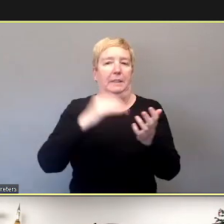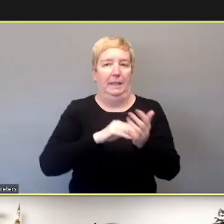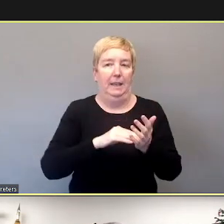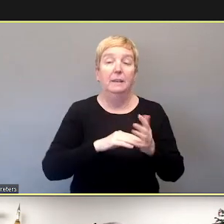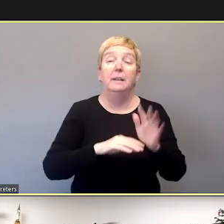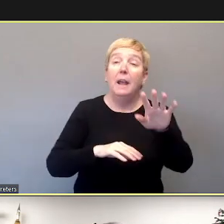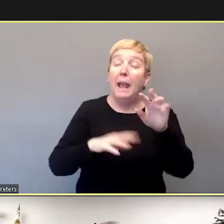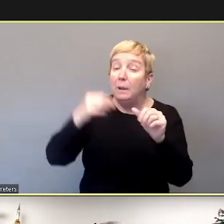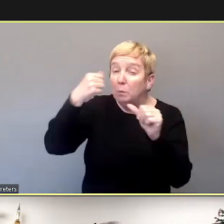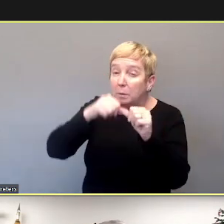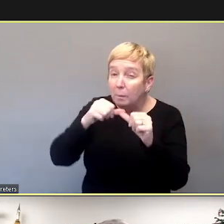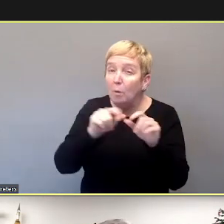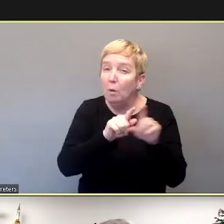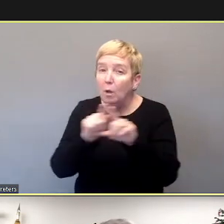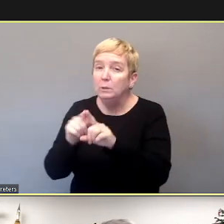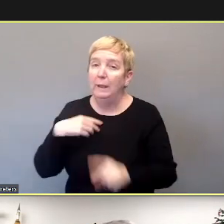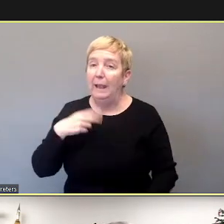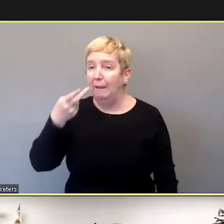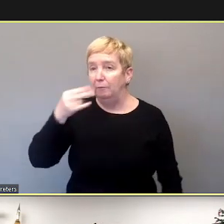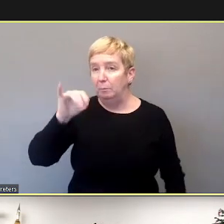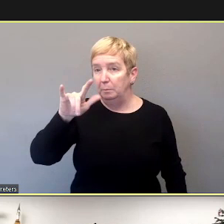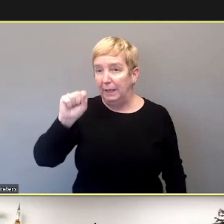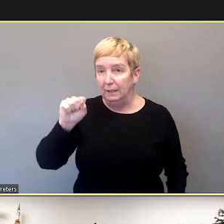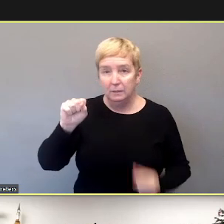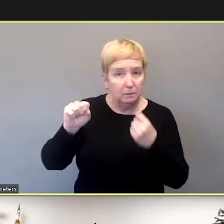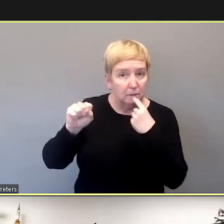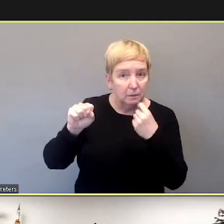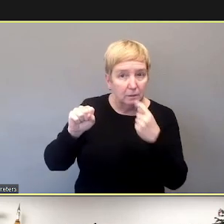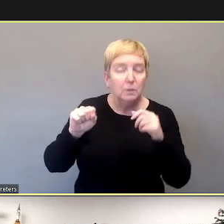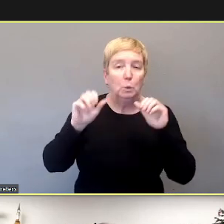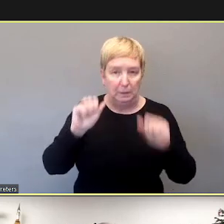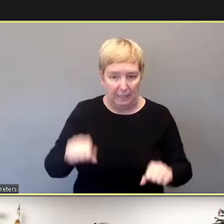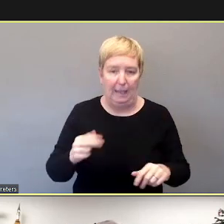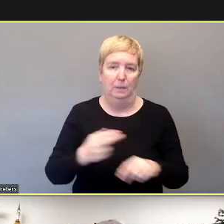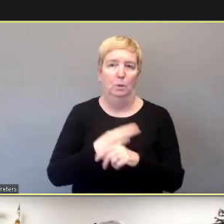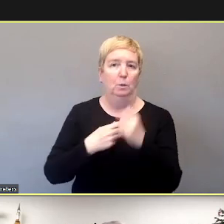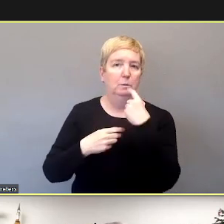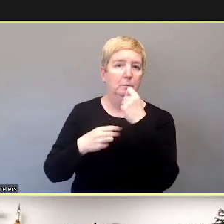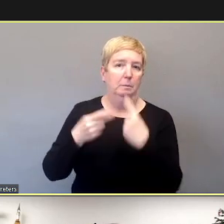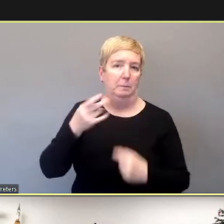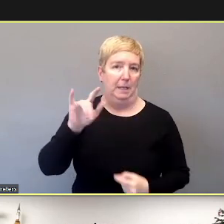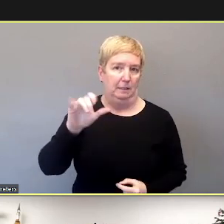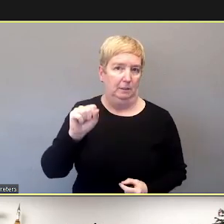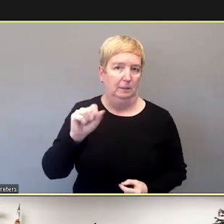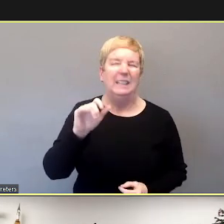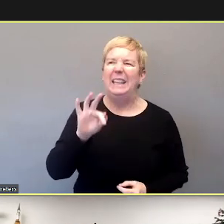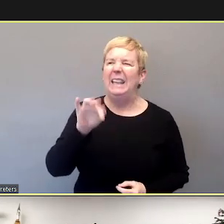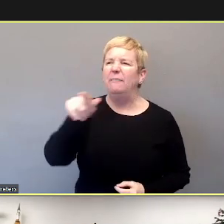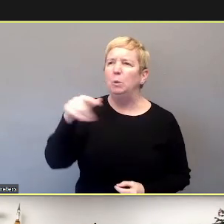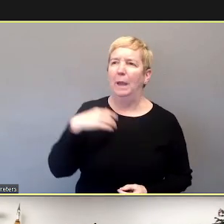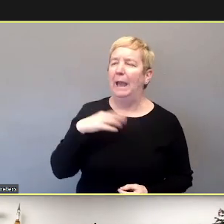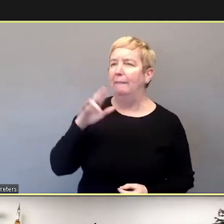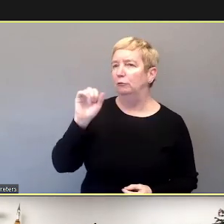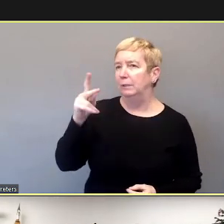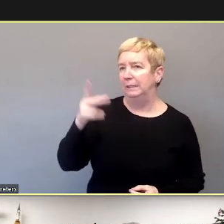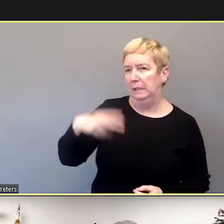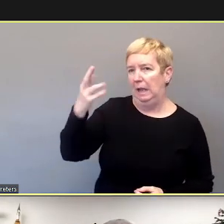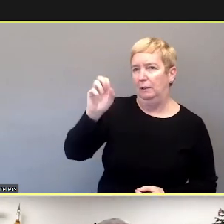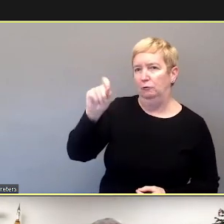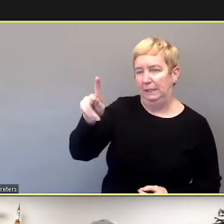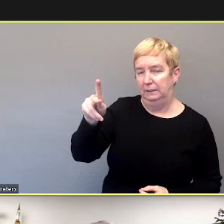to treat a COVID infection. If you have a risk factor, you only need one risk factor to